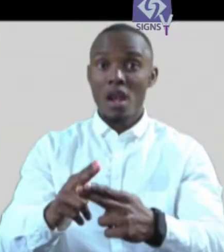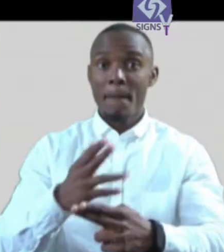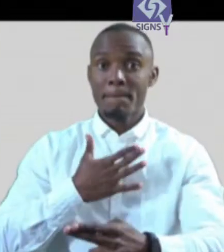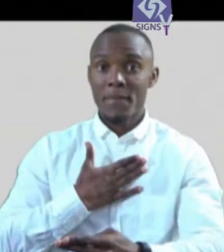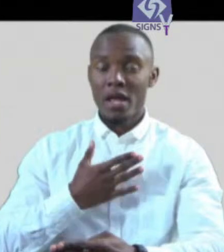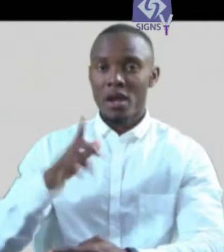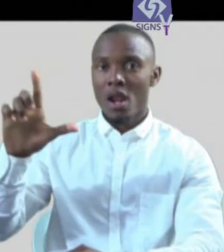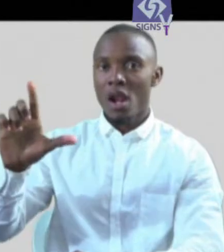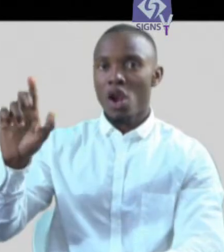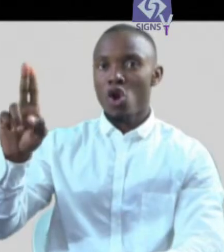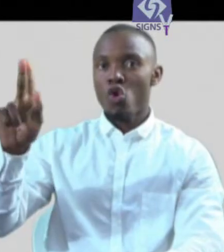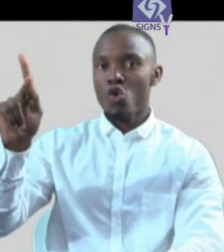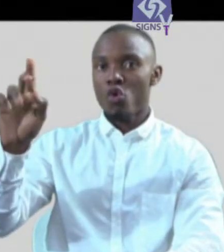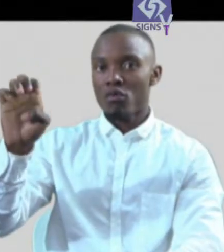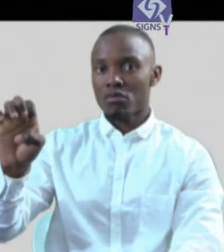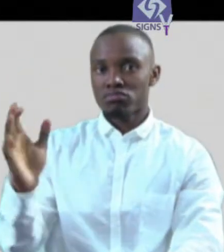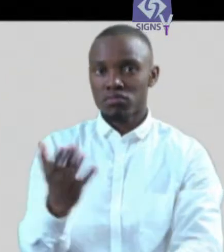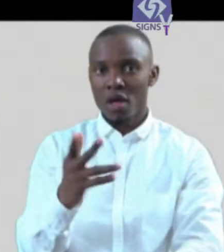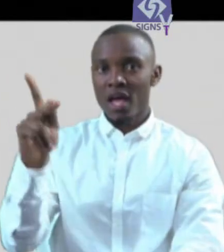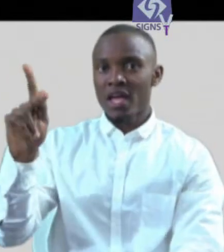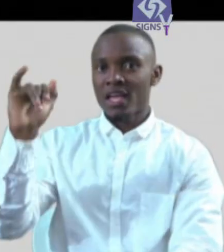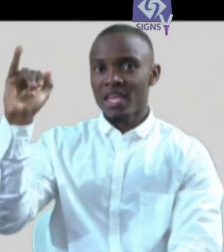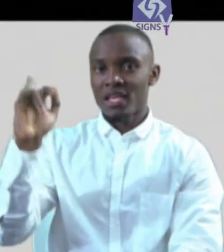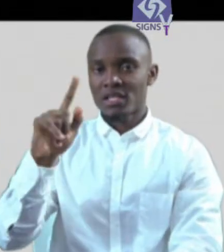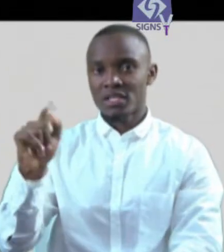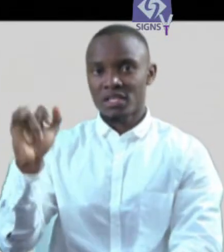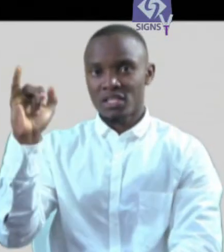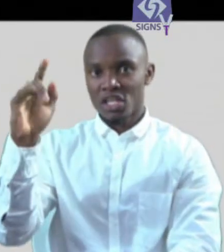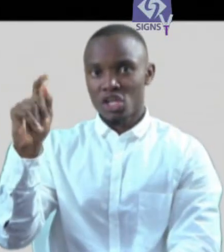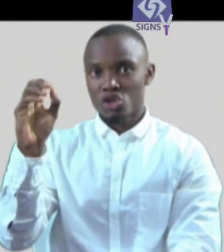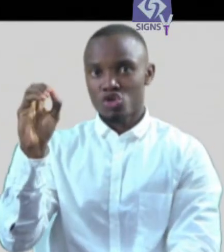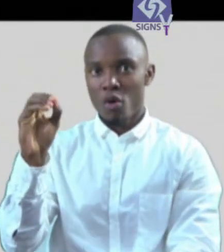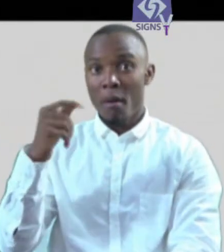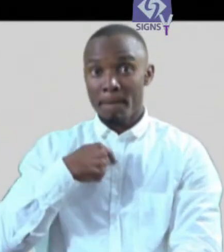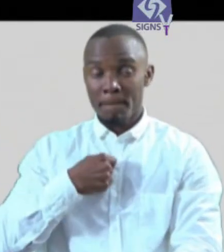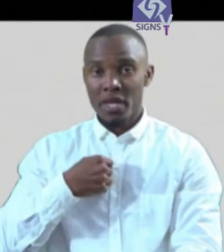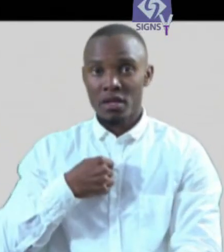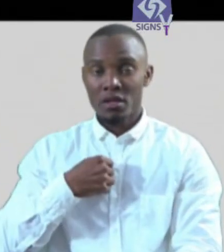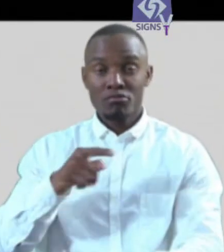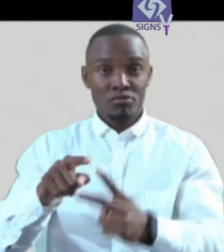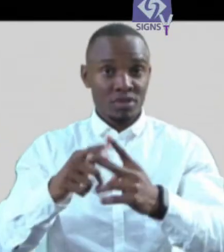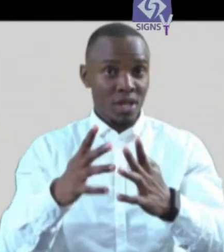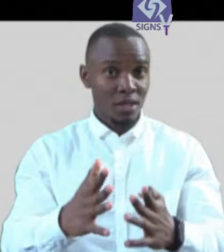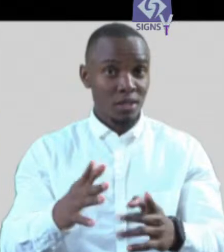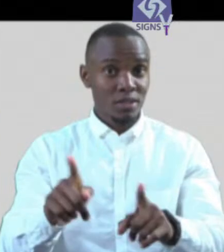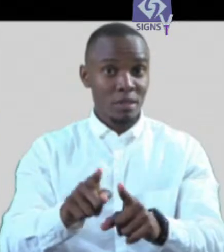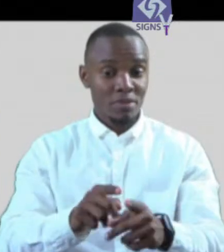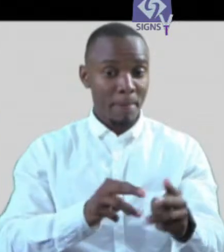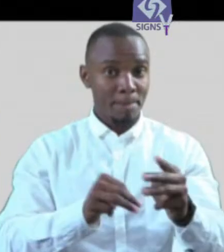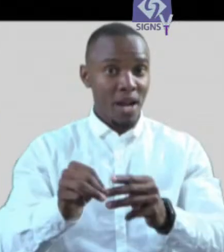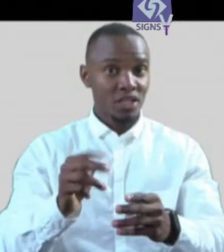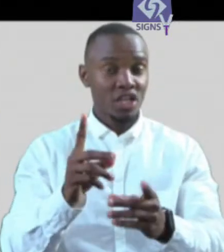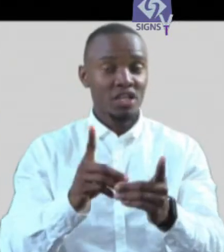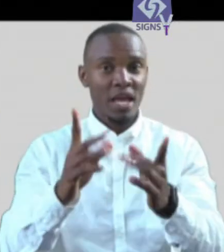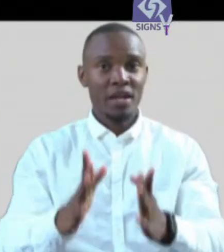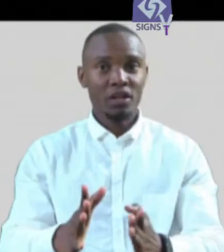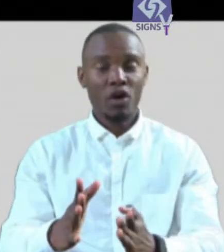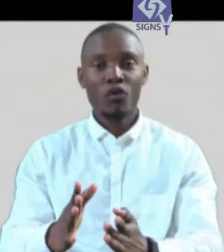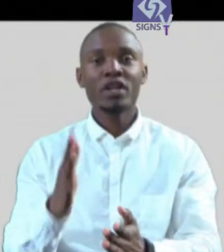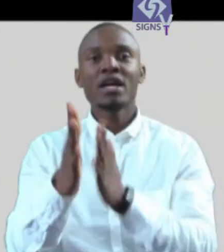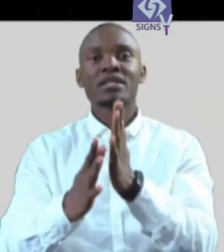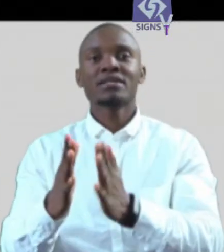My name is Luke Kizito Ojambo Muleka. I am the founder and managing director of Science Media Kenya